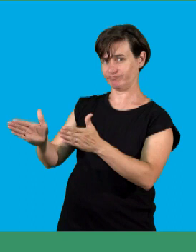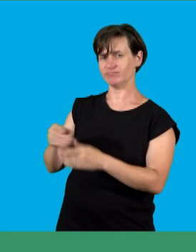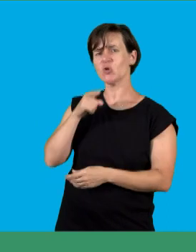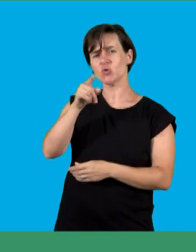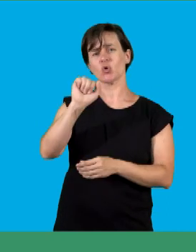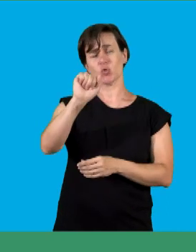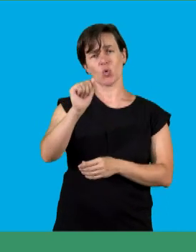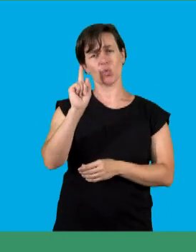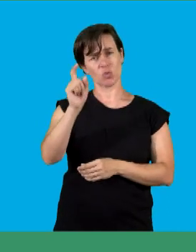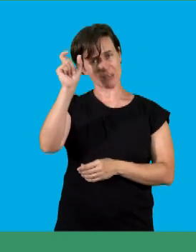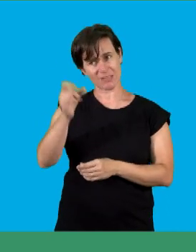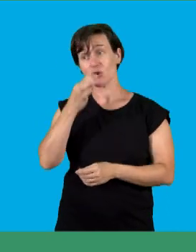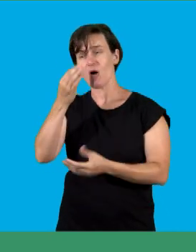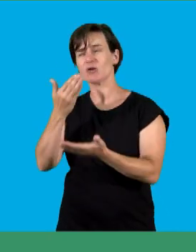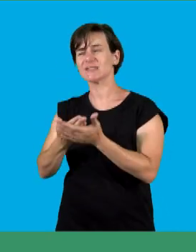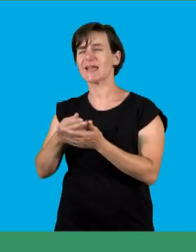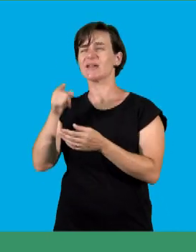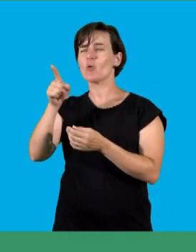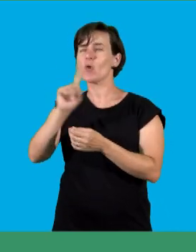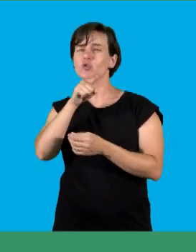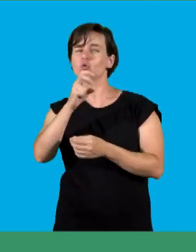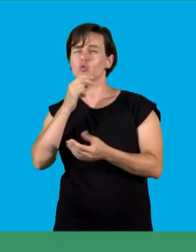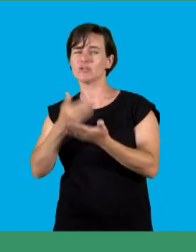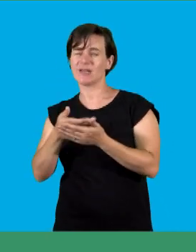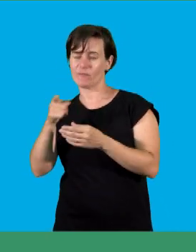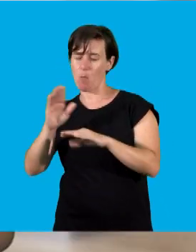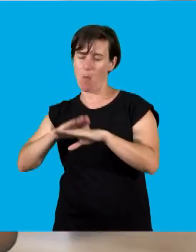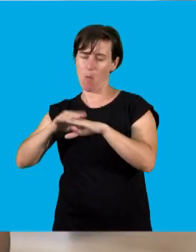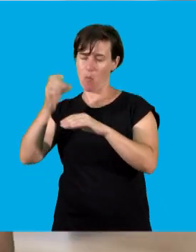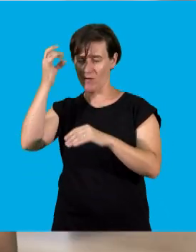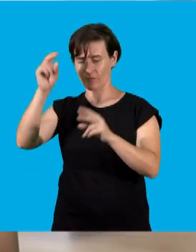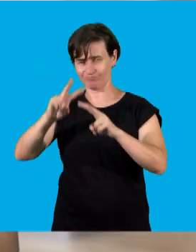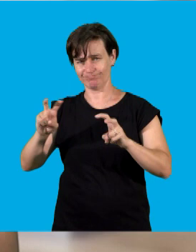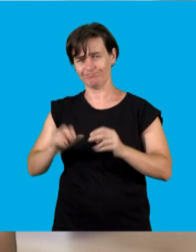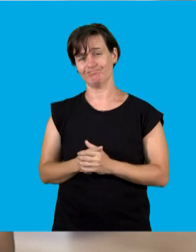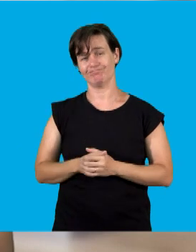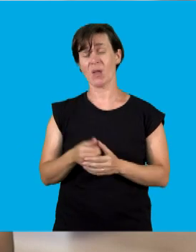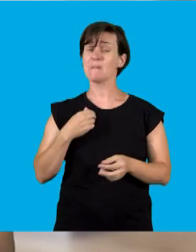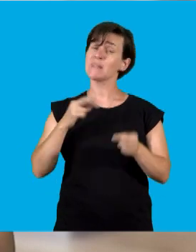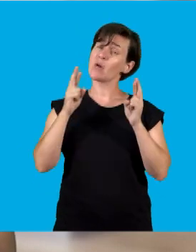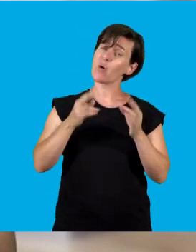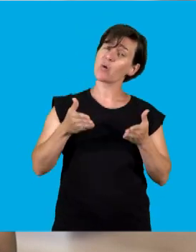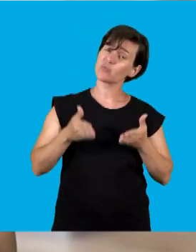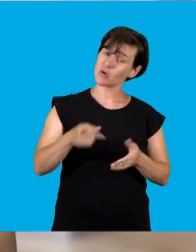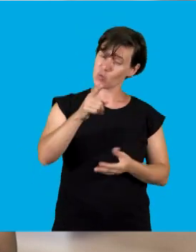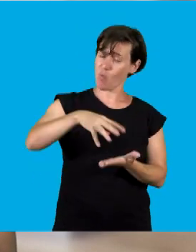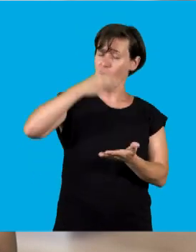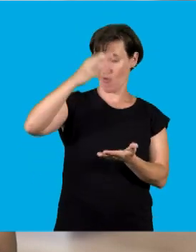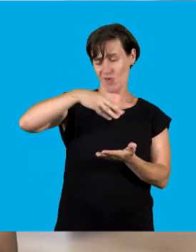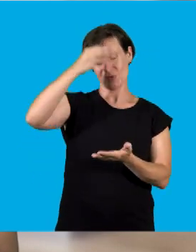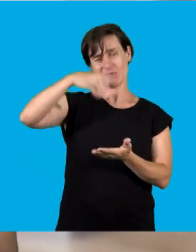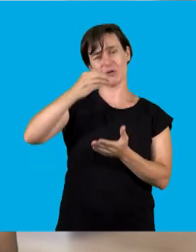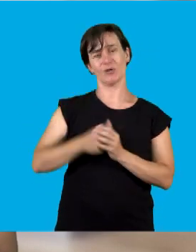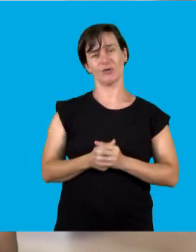Ask your teacher for useful references you can use. With that being said, I hope today's lesson was